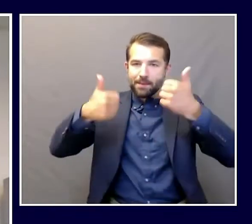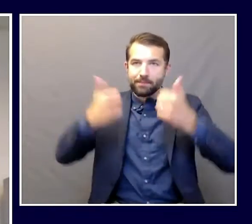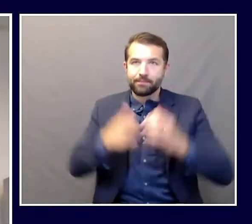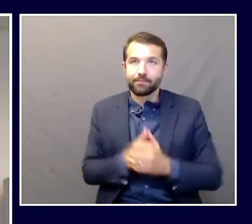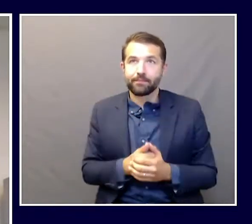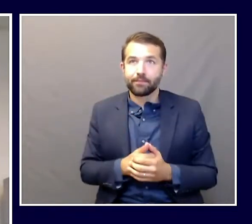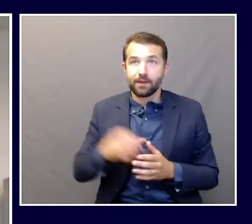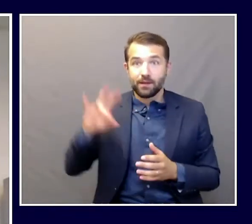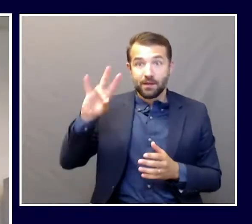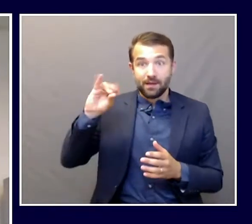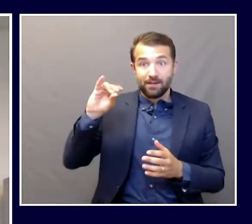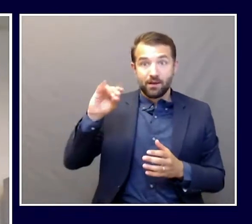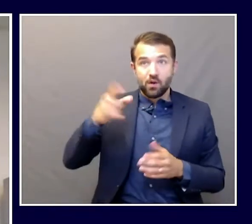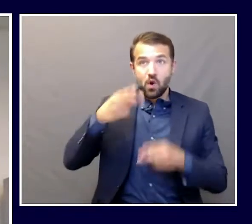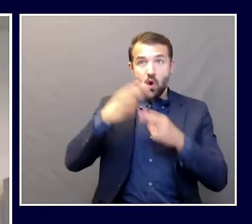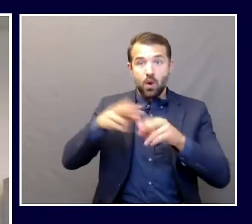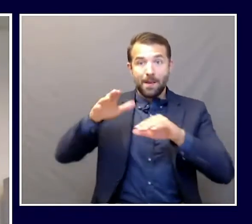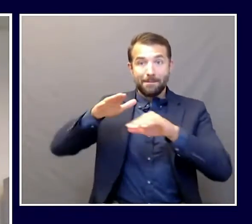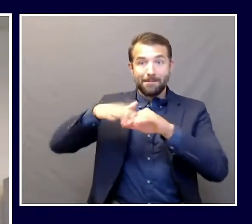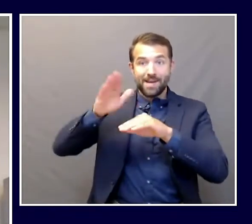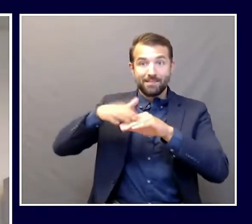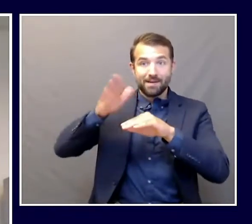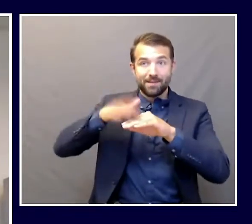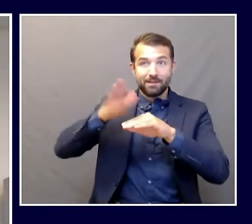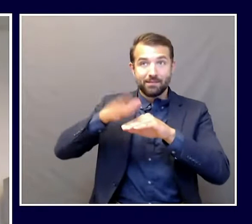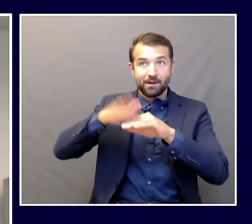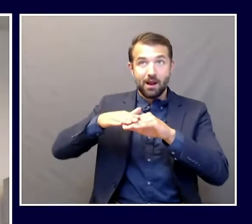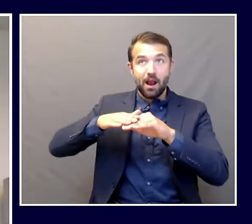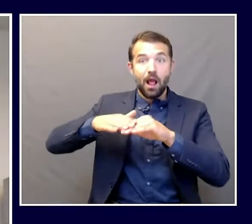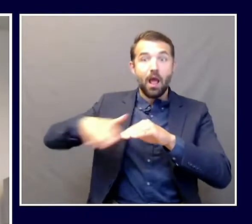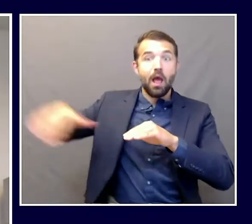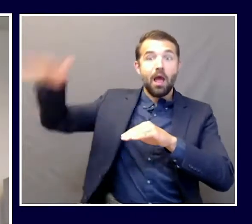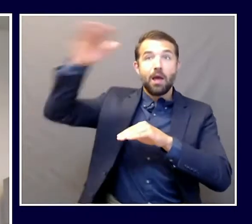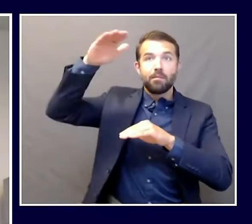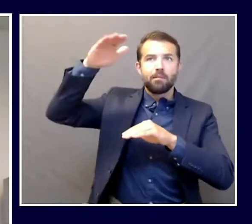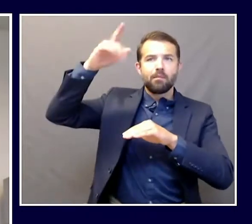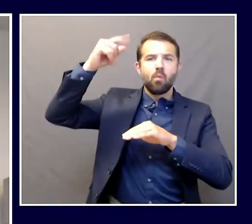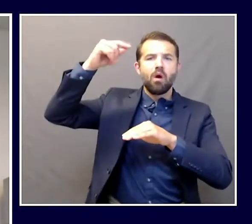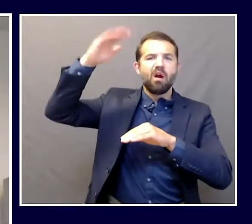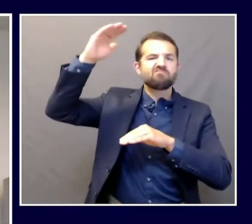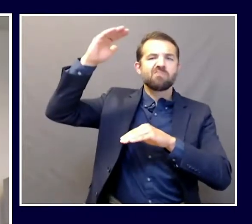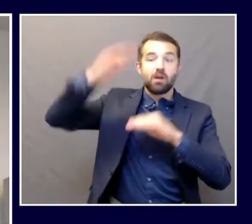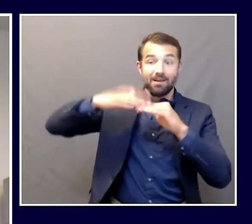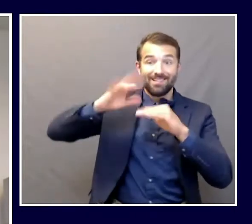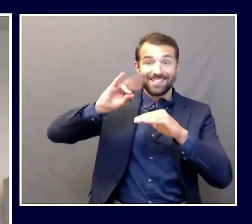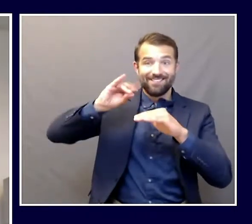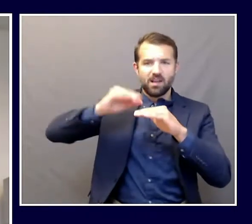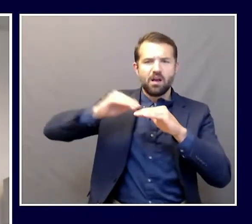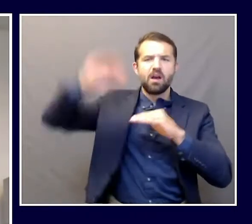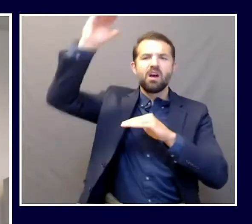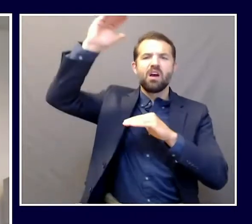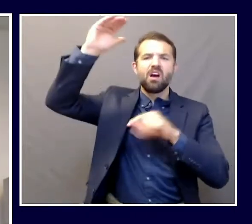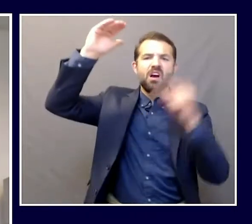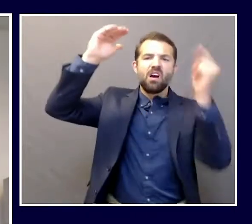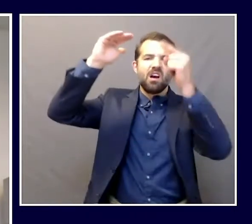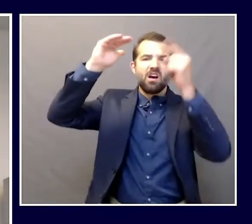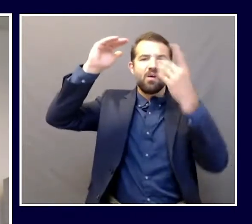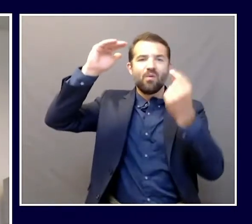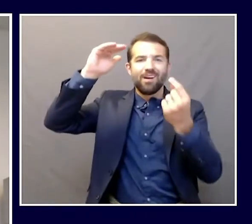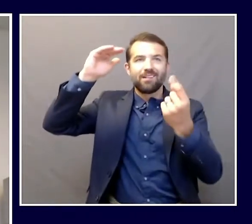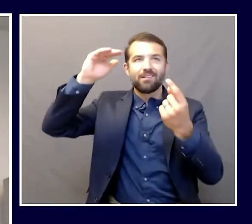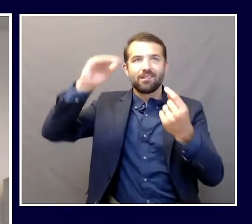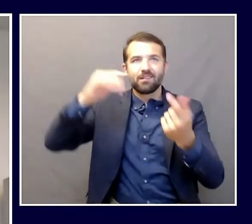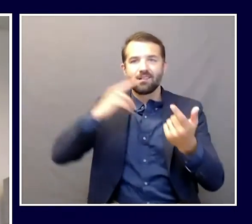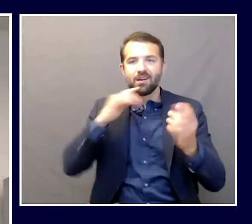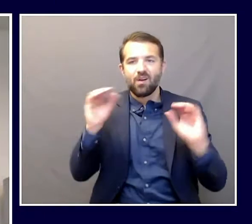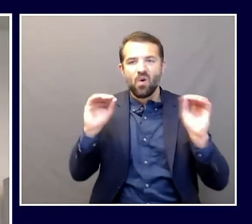how contagious things like the Delta variant are. But it wouldn't shock me if we landed at a place where the number that I'd